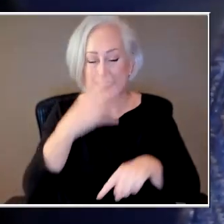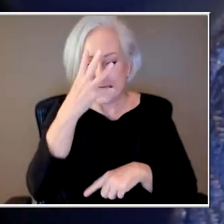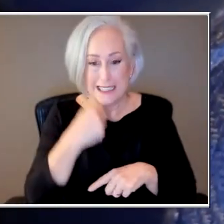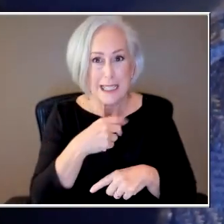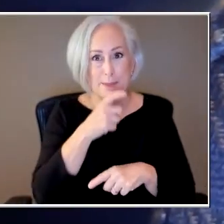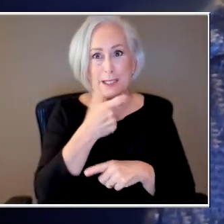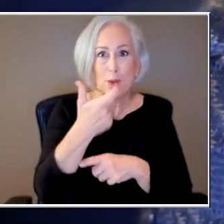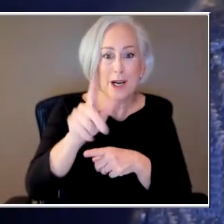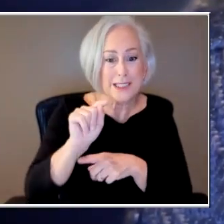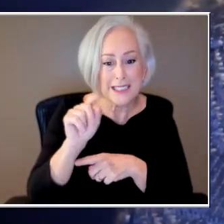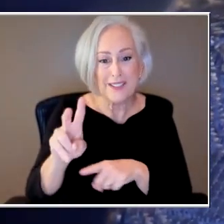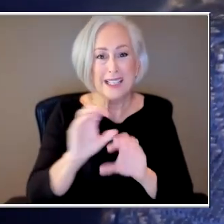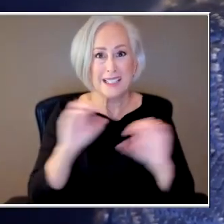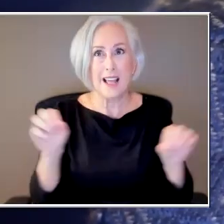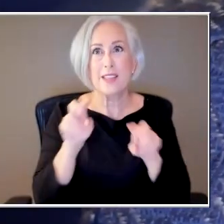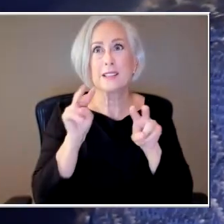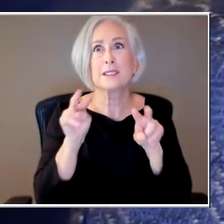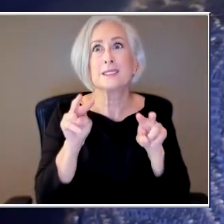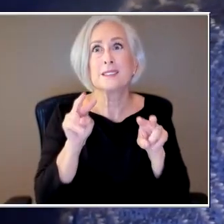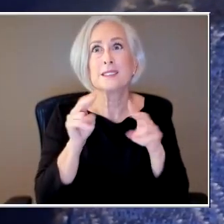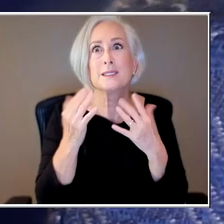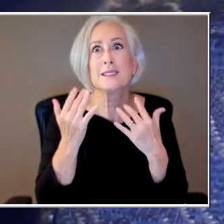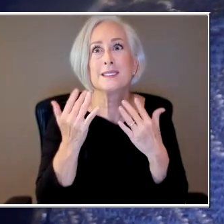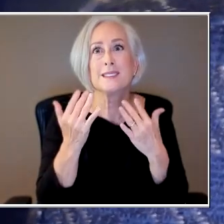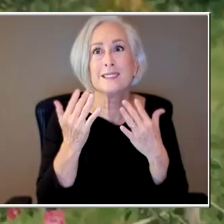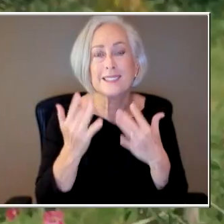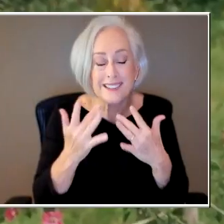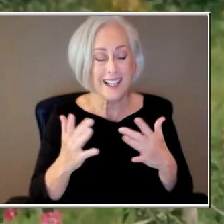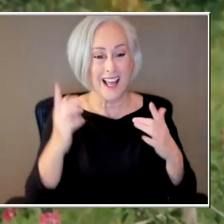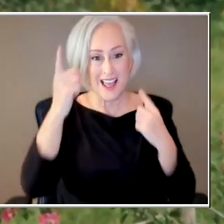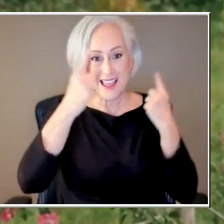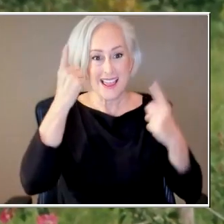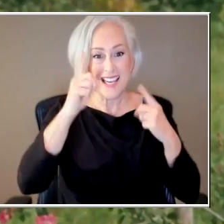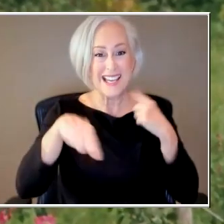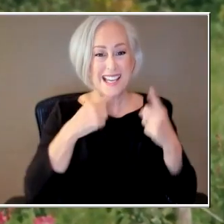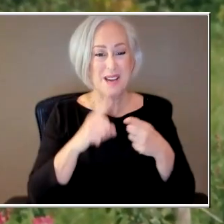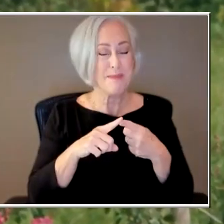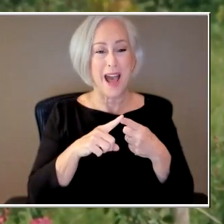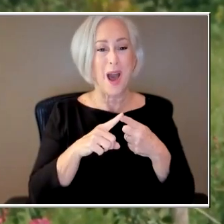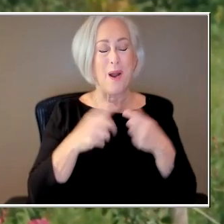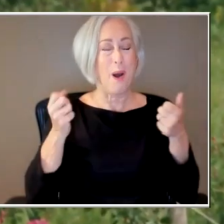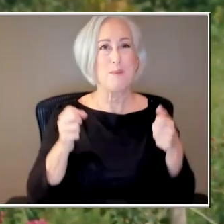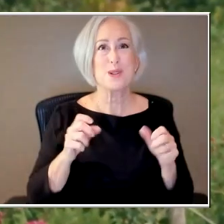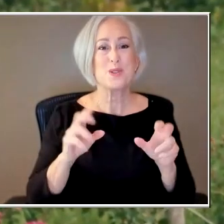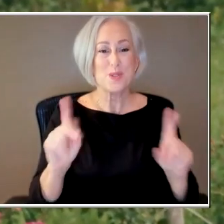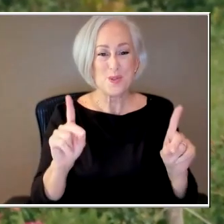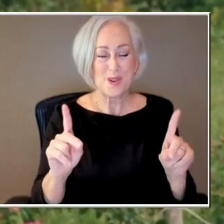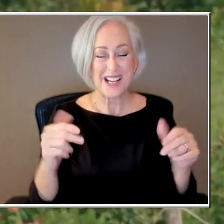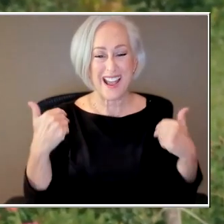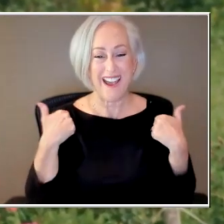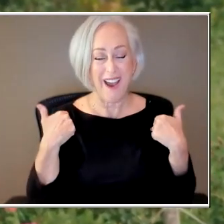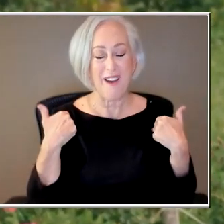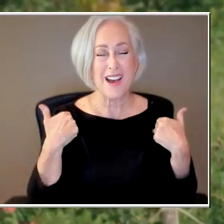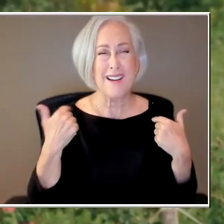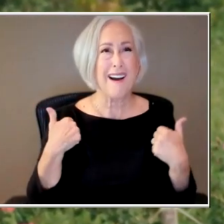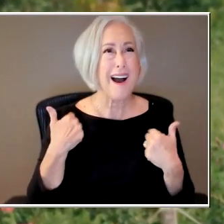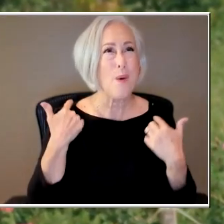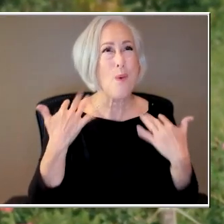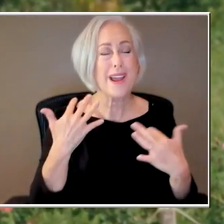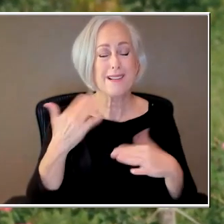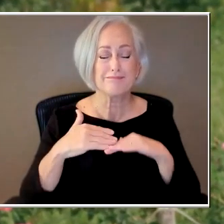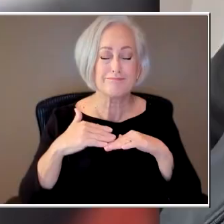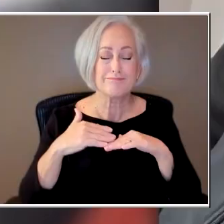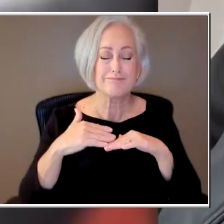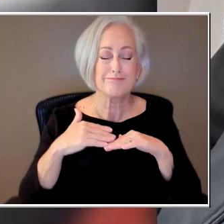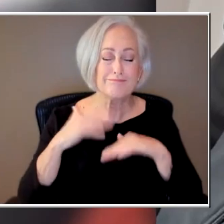there looking at the seat in front of me, just thinking about, the opportunity that I had, because I'd waited over 2 years to get a chance to